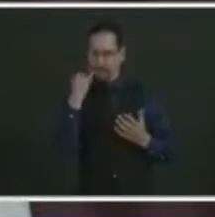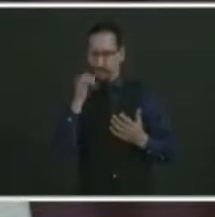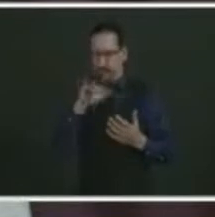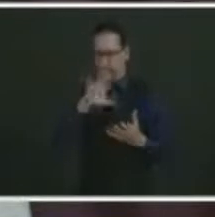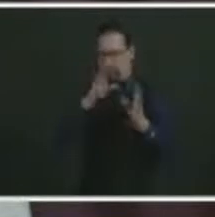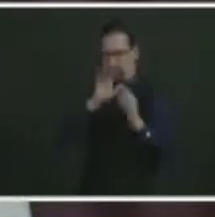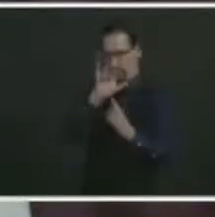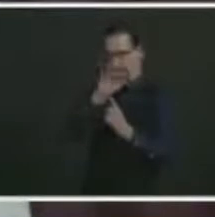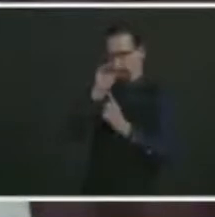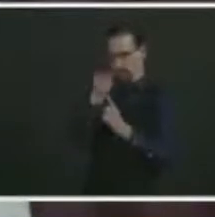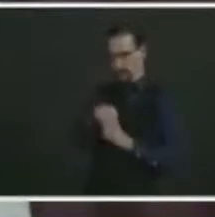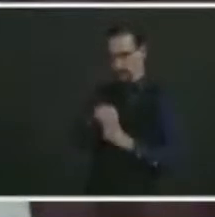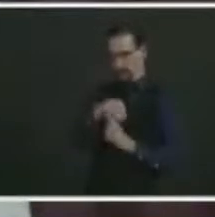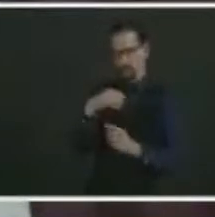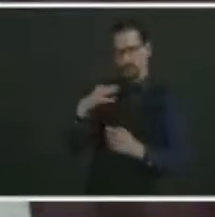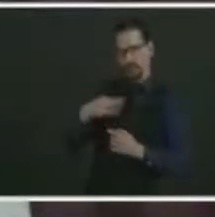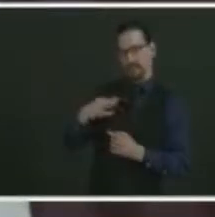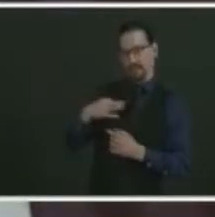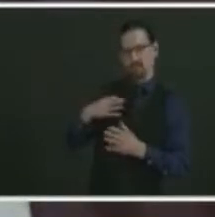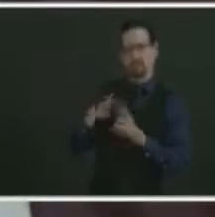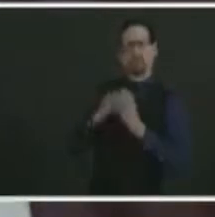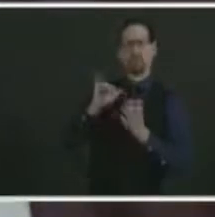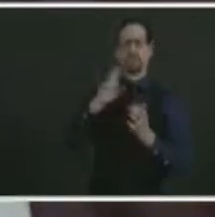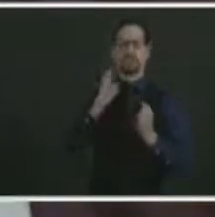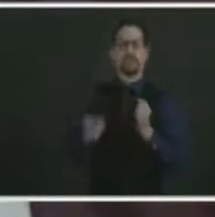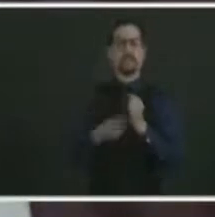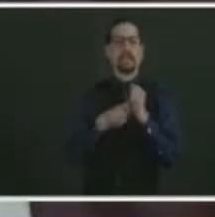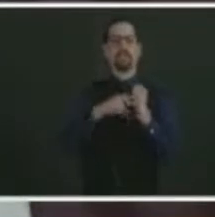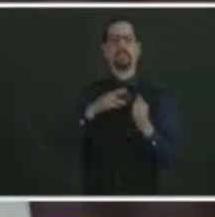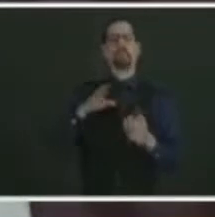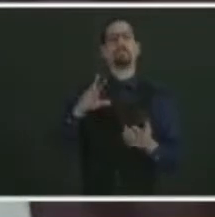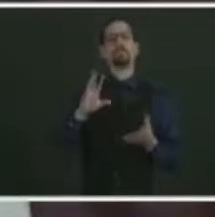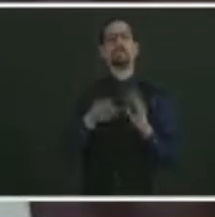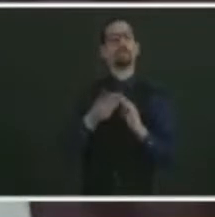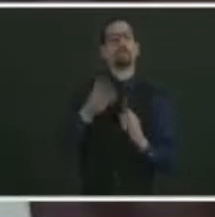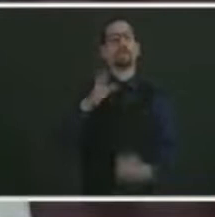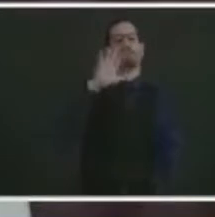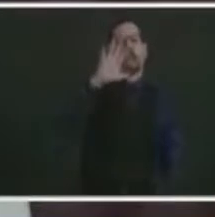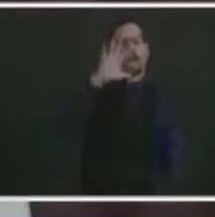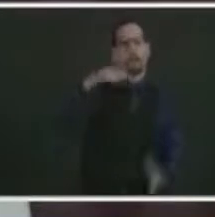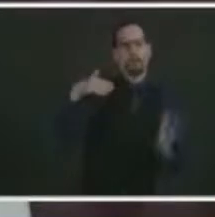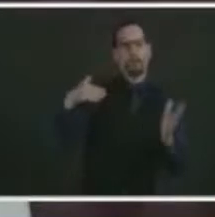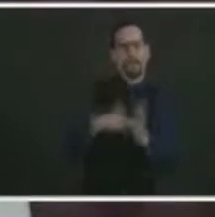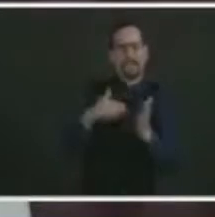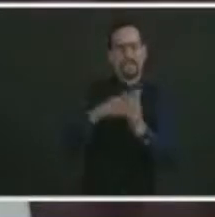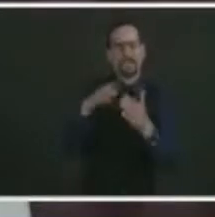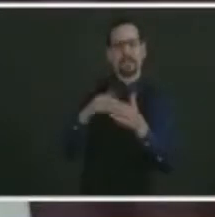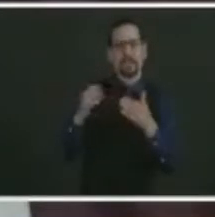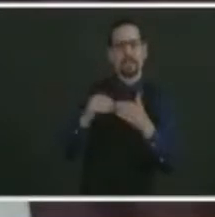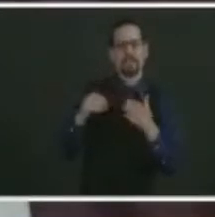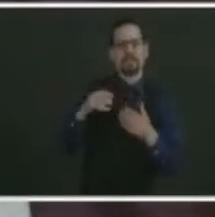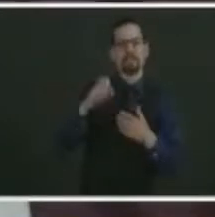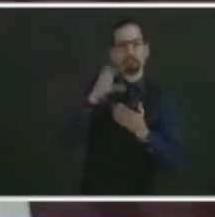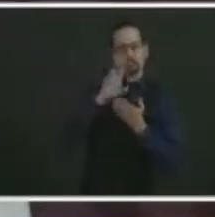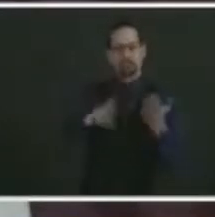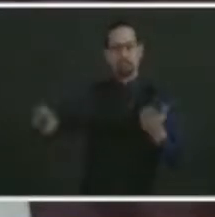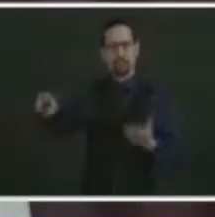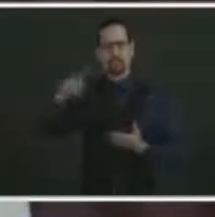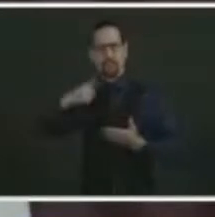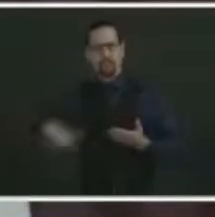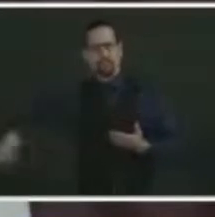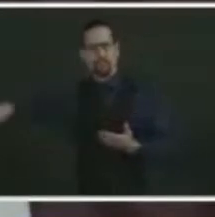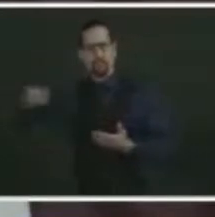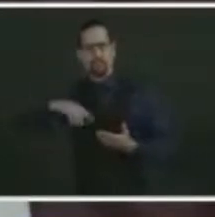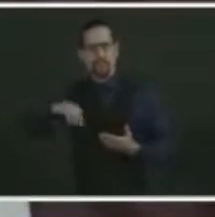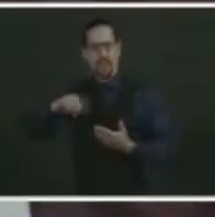that's approximately $5 million in savings. And those savings grow with the greater participation. And then, as the